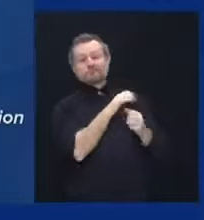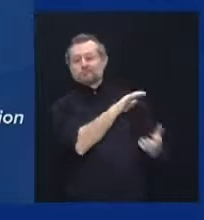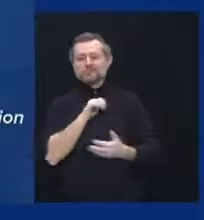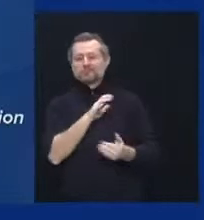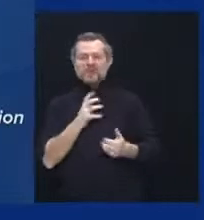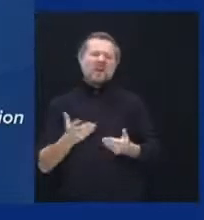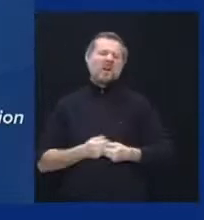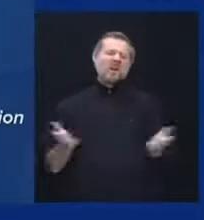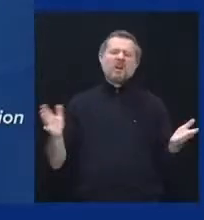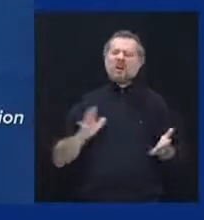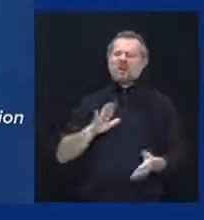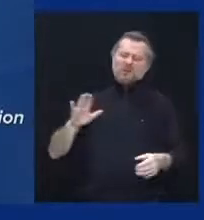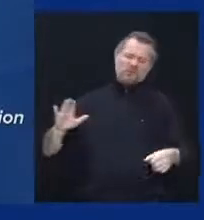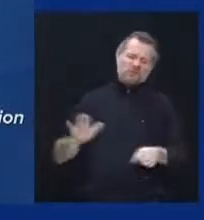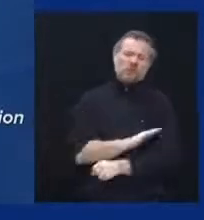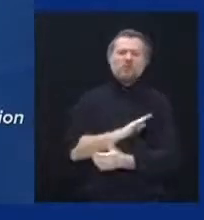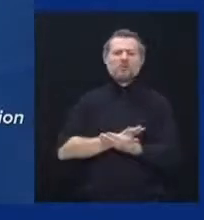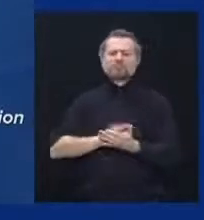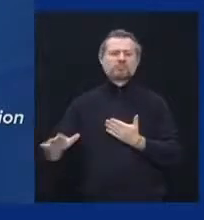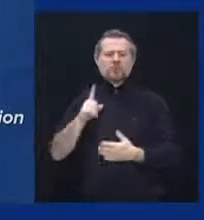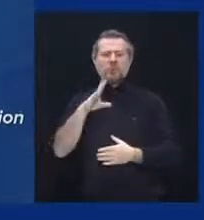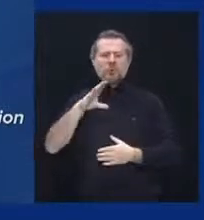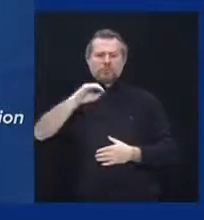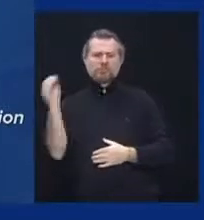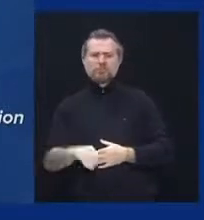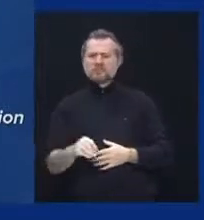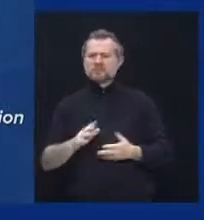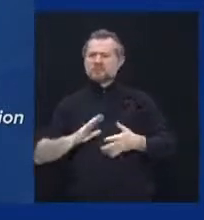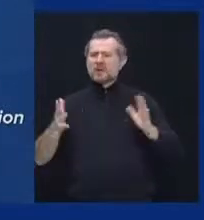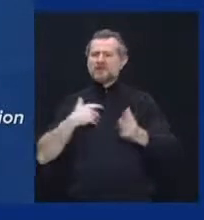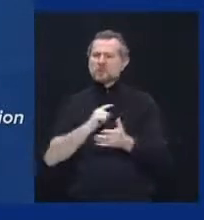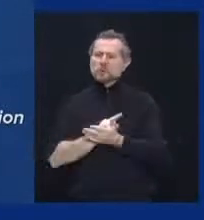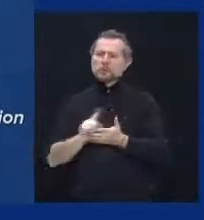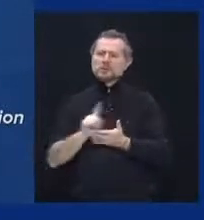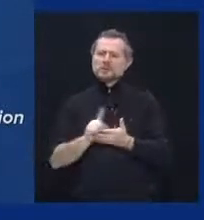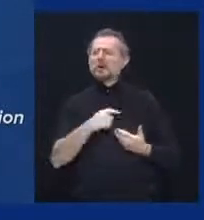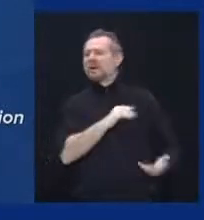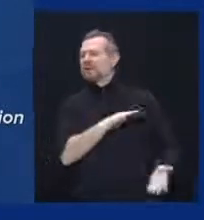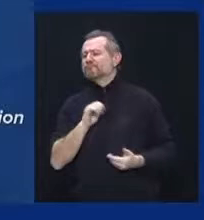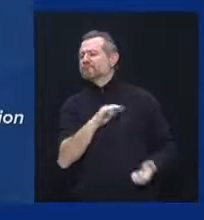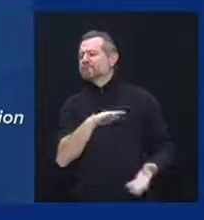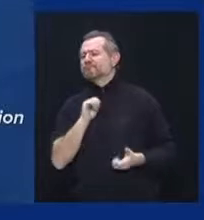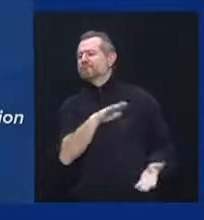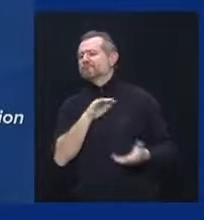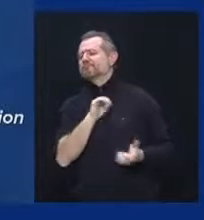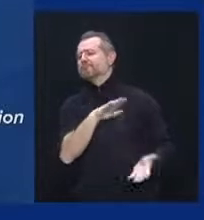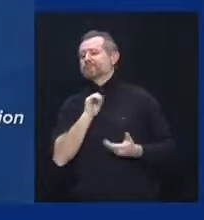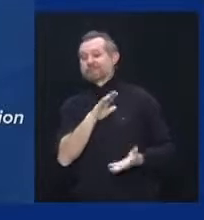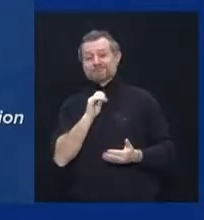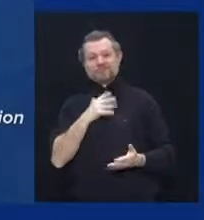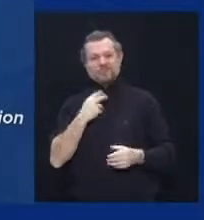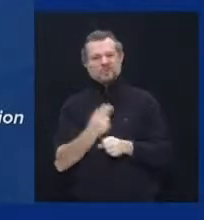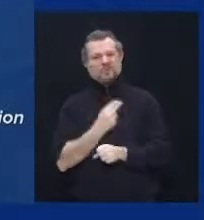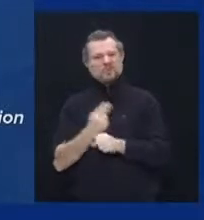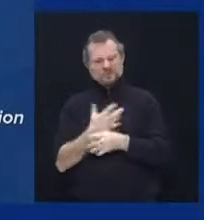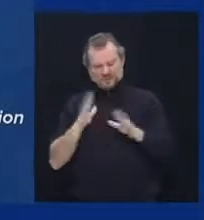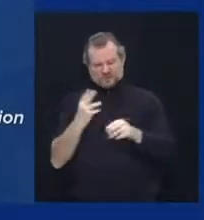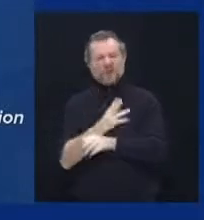for weeks 1 to 6, right? The way this works is we get a weekly allocation. We have used all of the